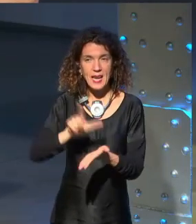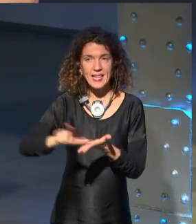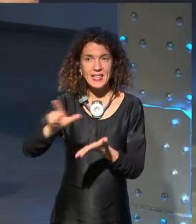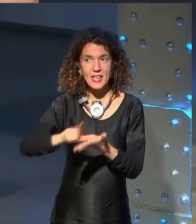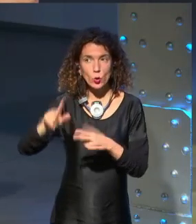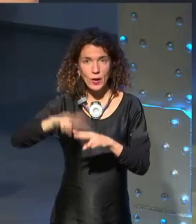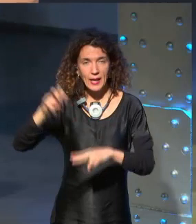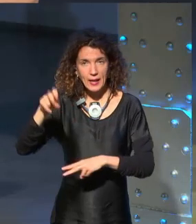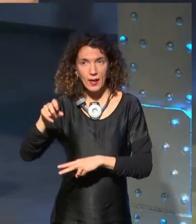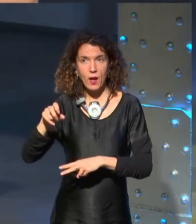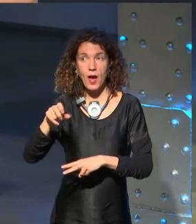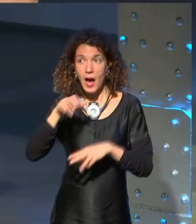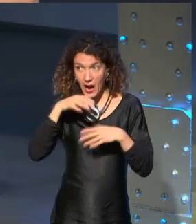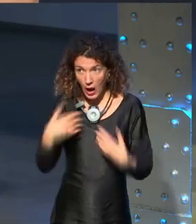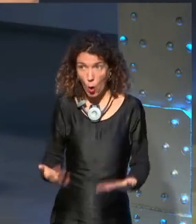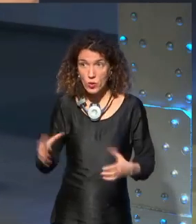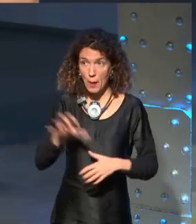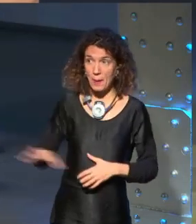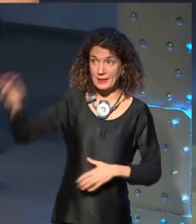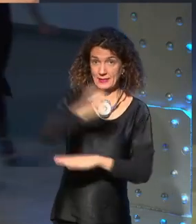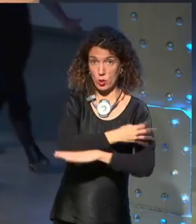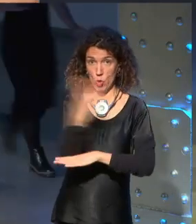are closer to the